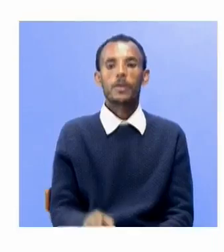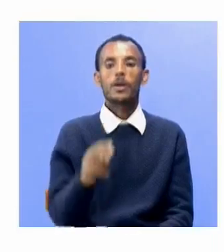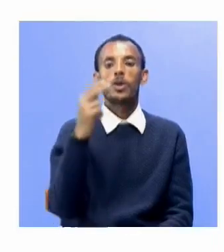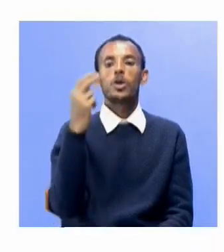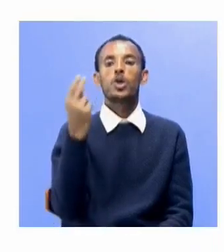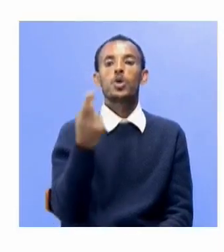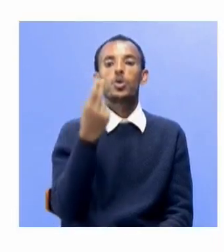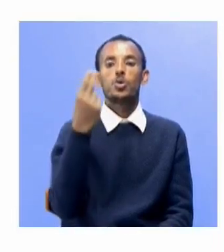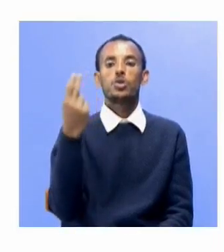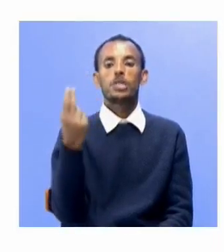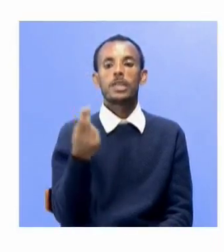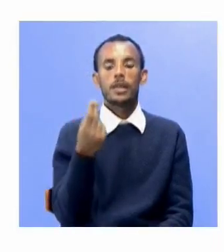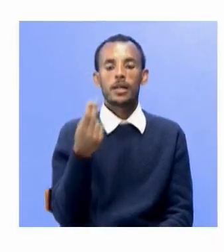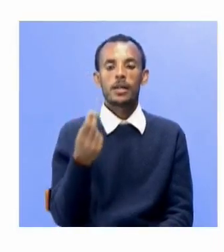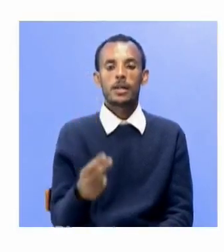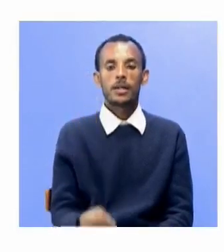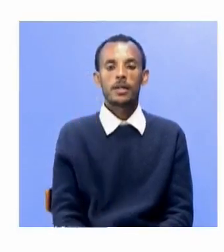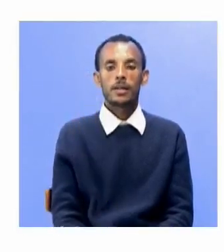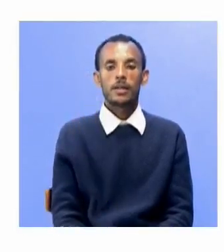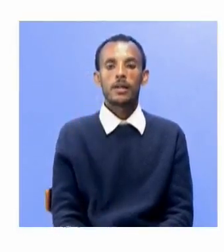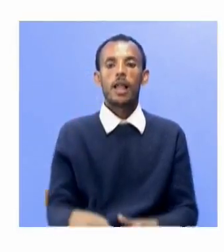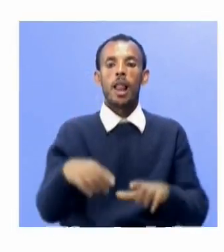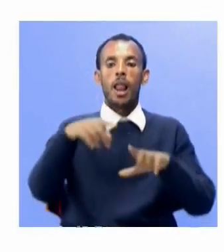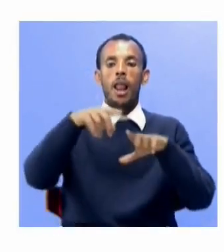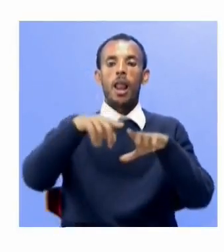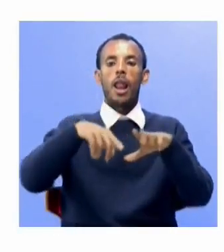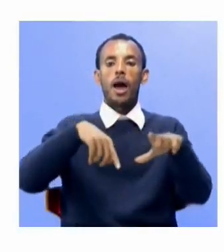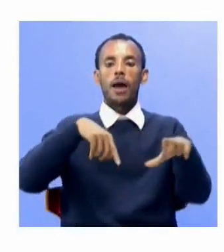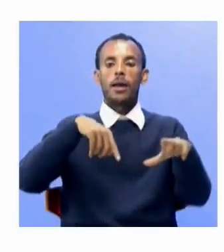using a line graph.